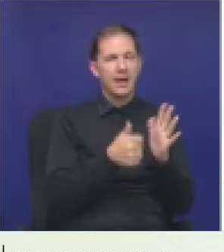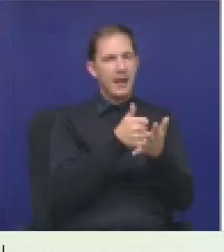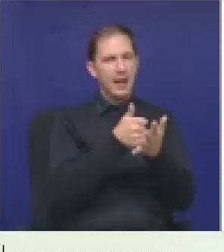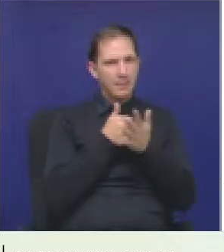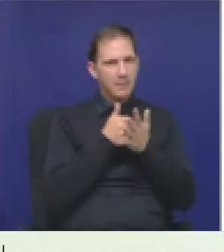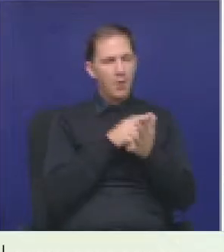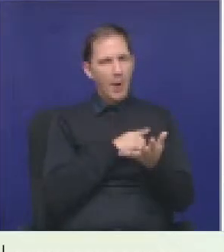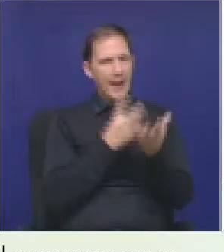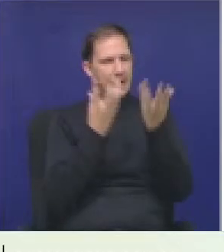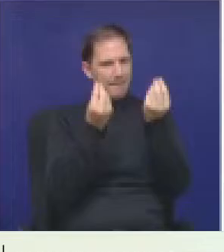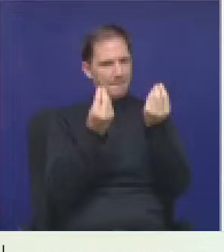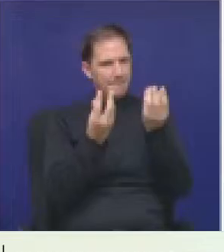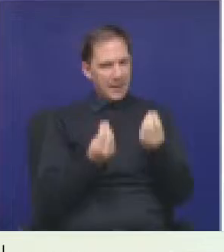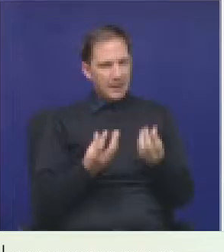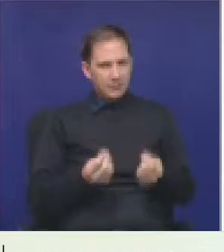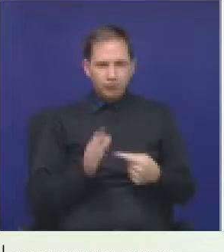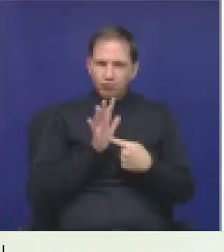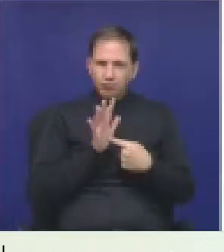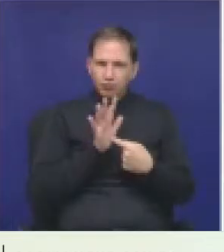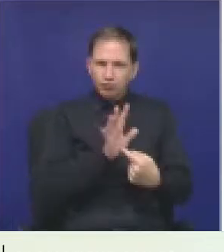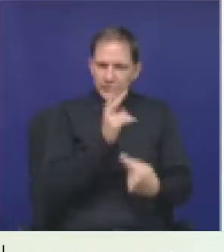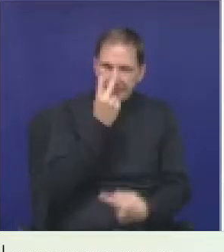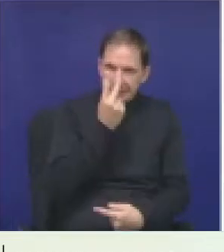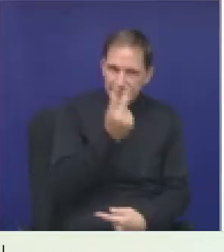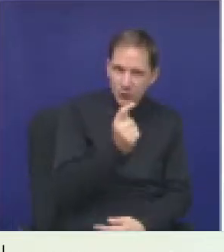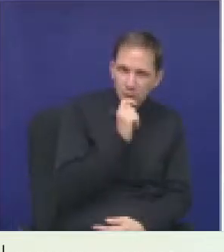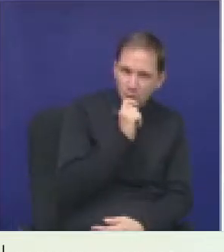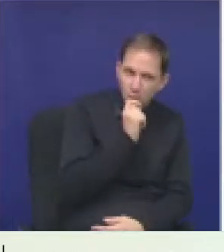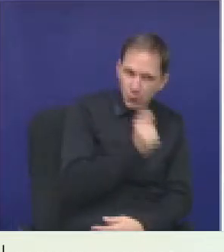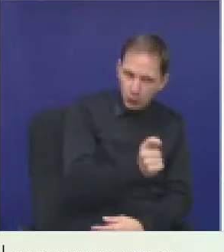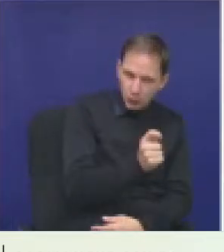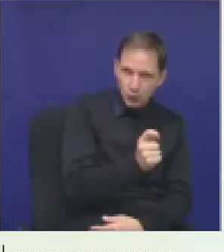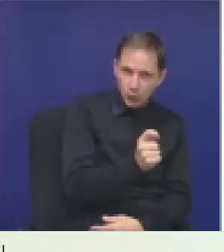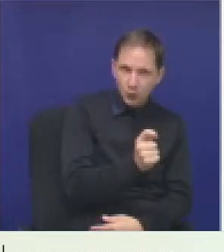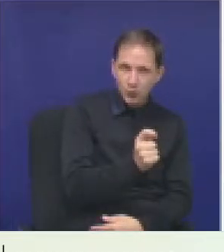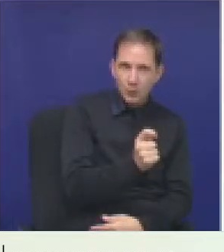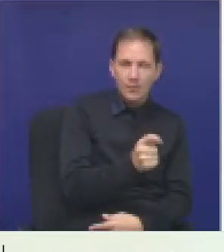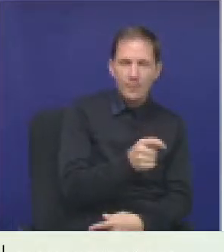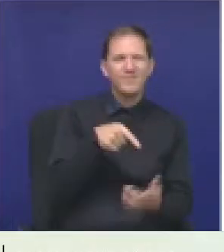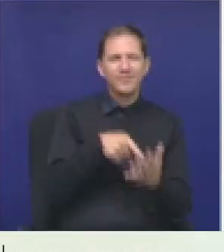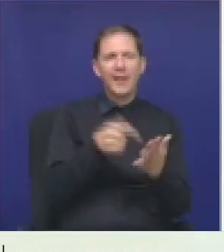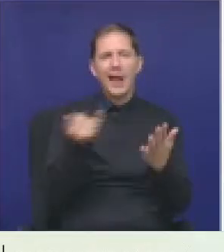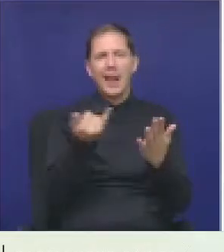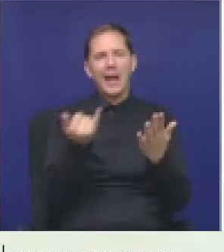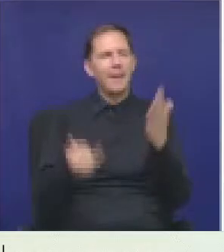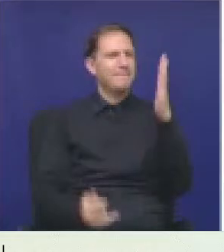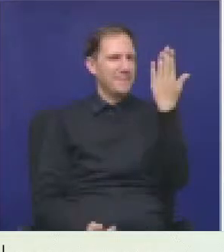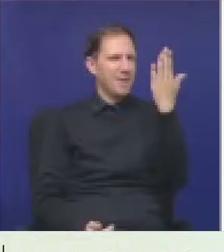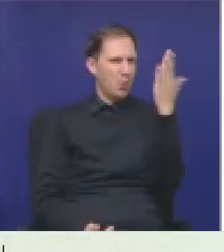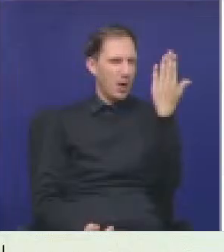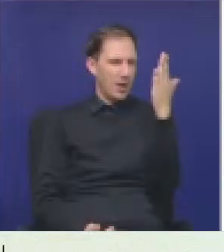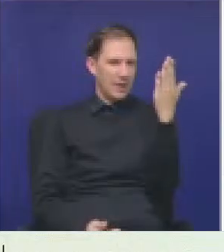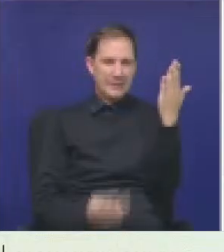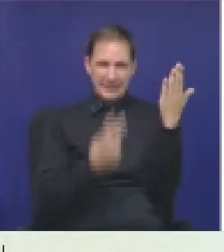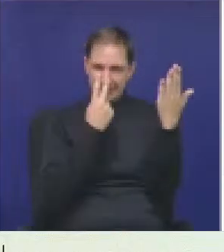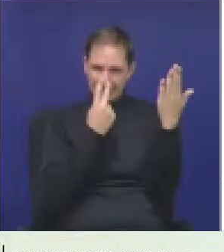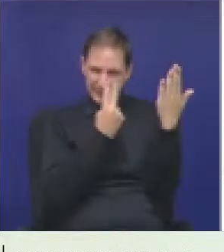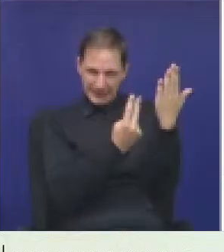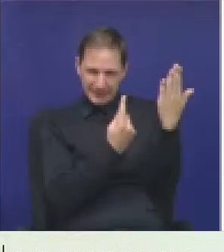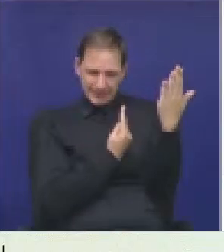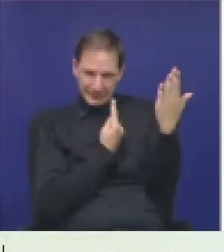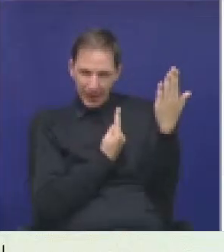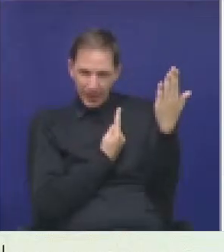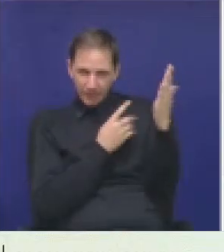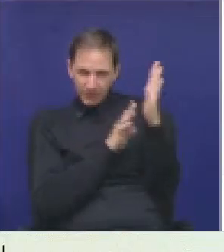numbers. They serve as a mirror through which a nation sees itself not just as it is, but how it is evolving. From